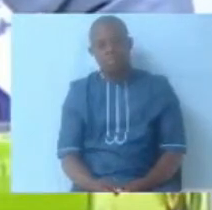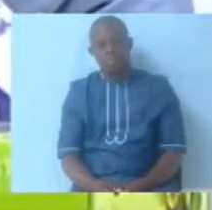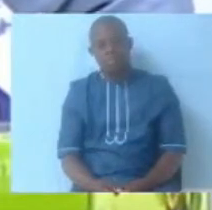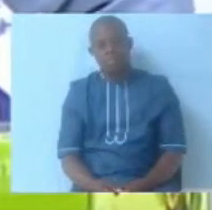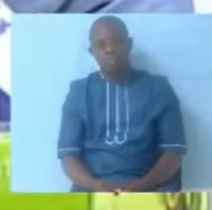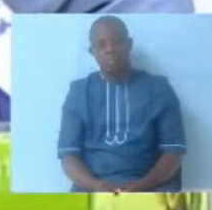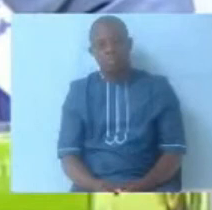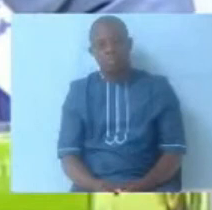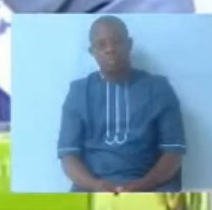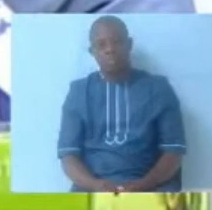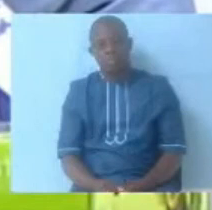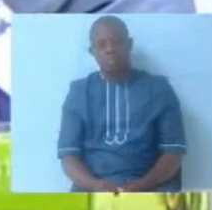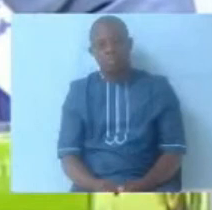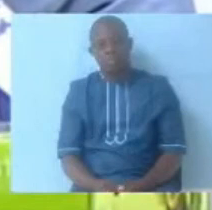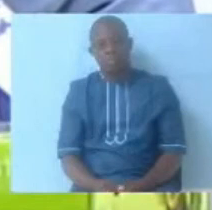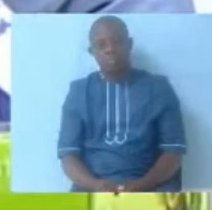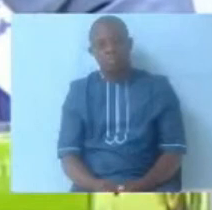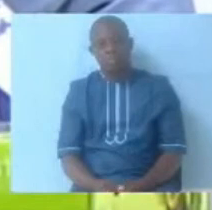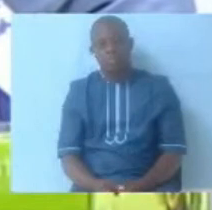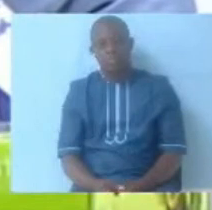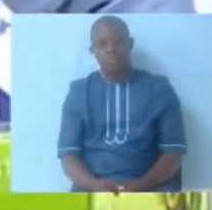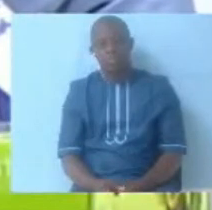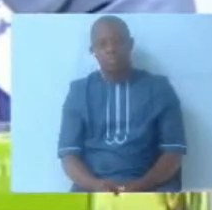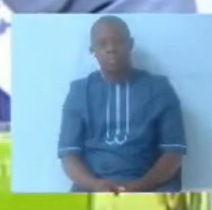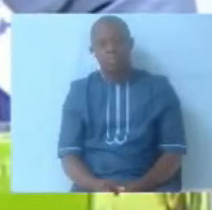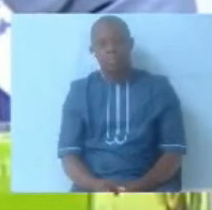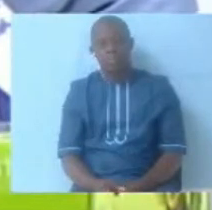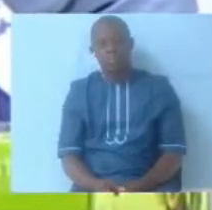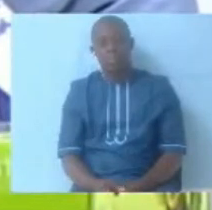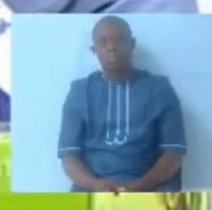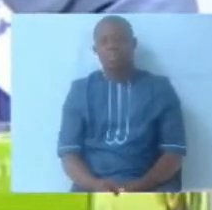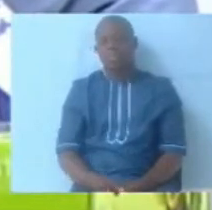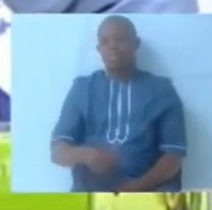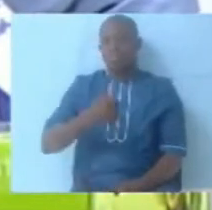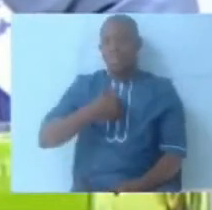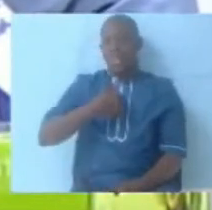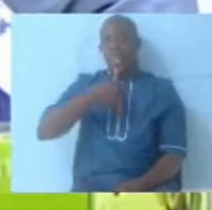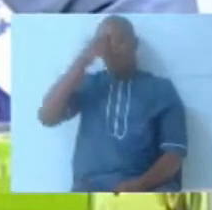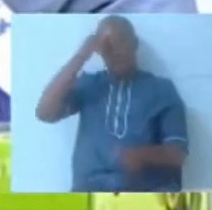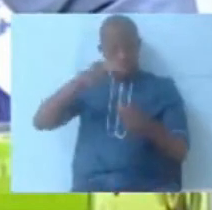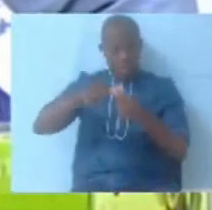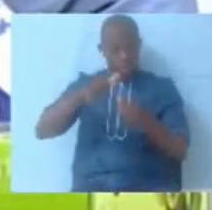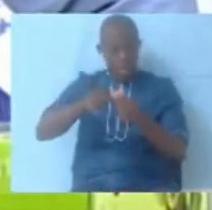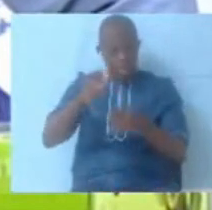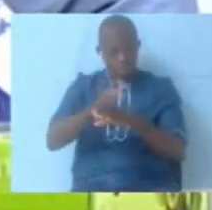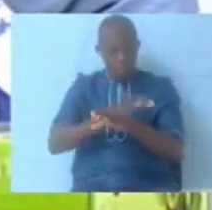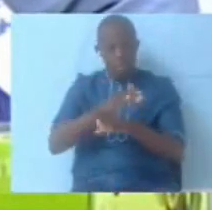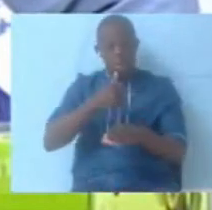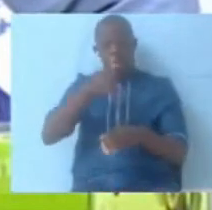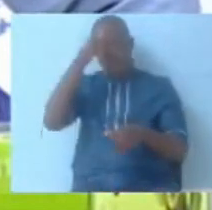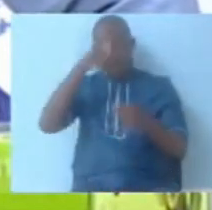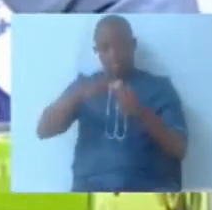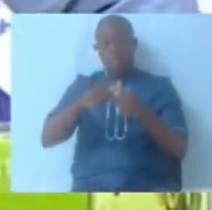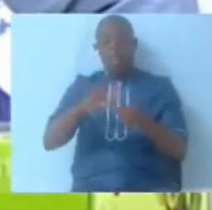And I remember to gave Sadauda of blessed memory occasion to condemn the junta. He said, now it's clear